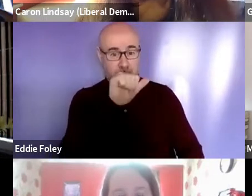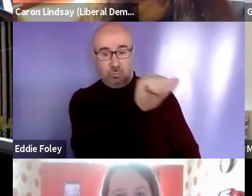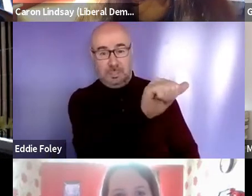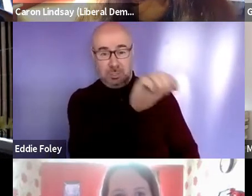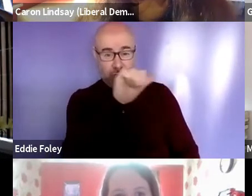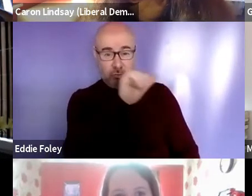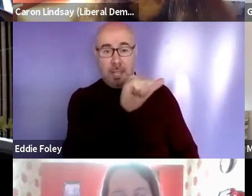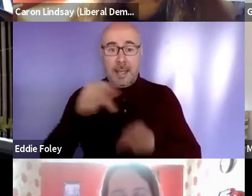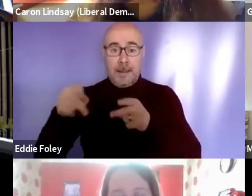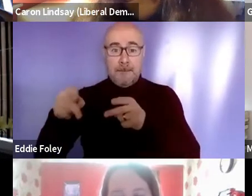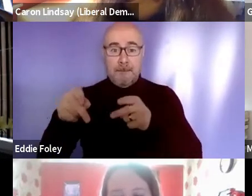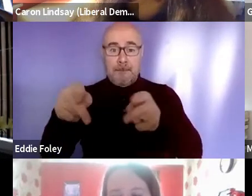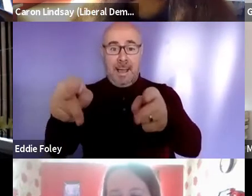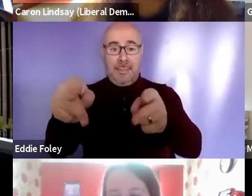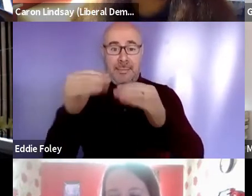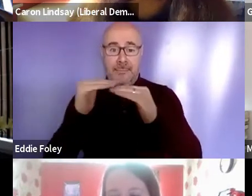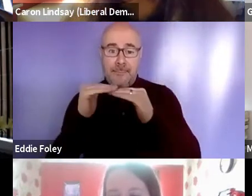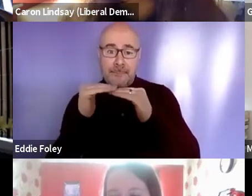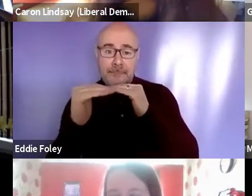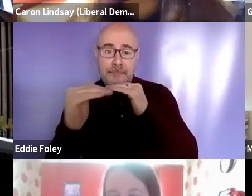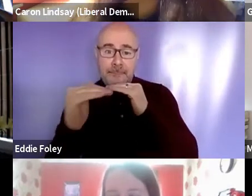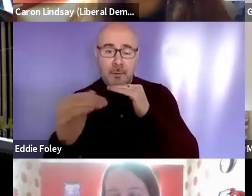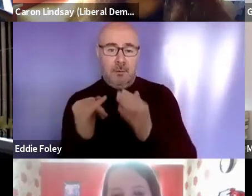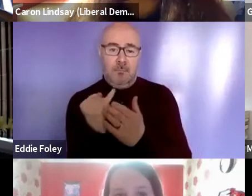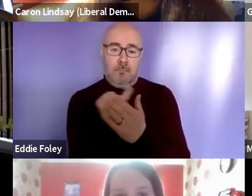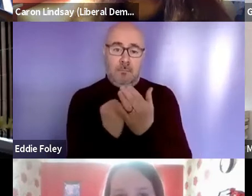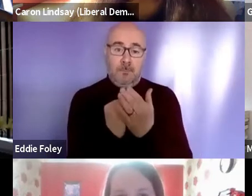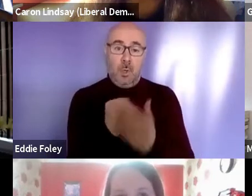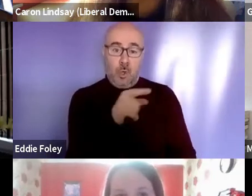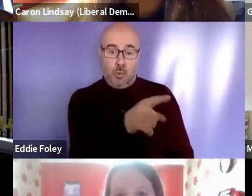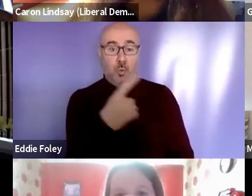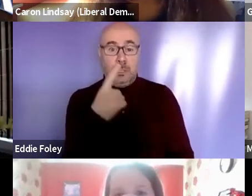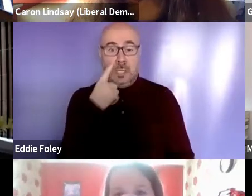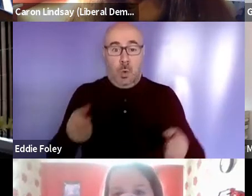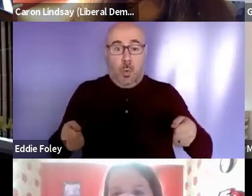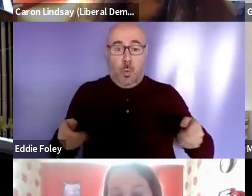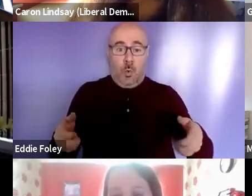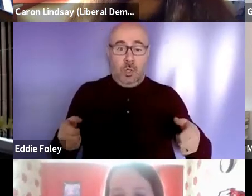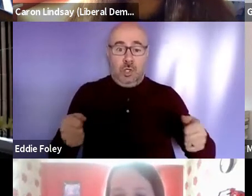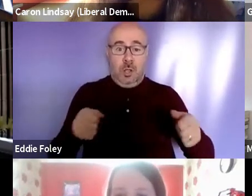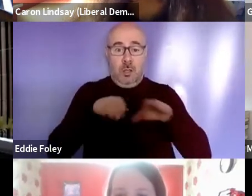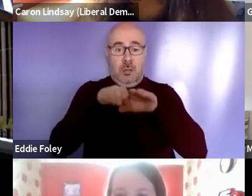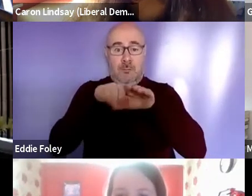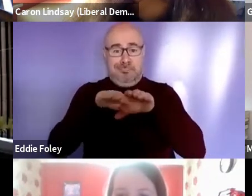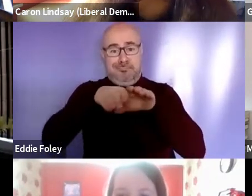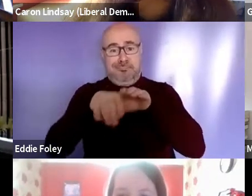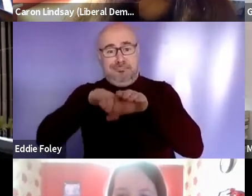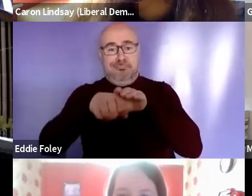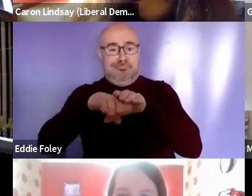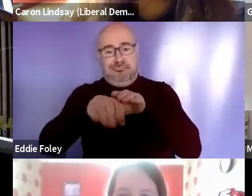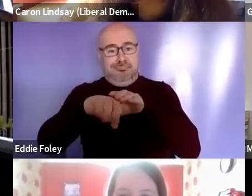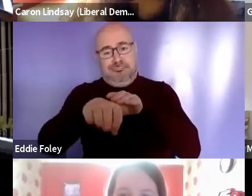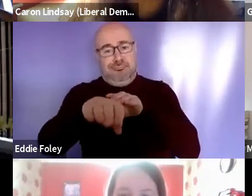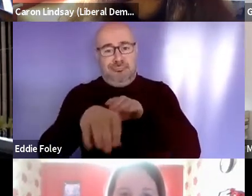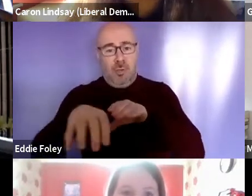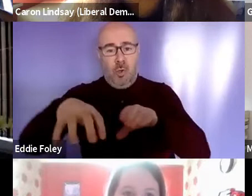a mess. If you're trying to get down using a wheelchair, it's really, really difficult. Potholes absolutely